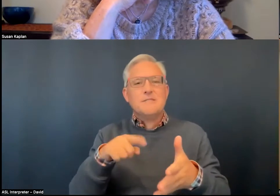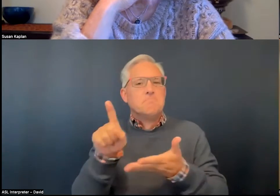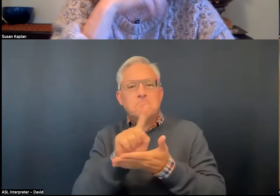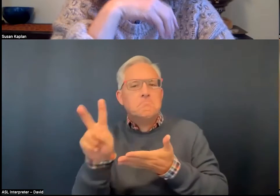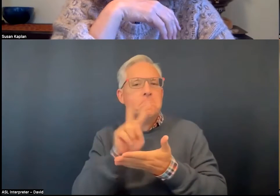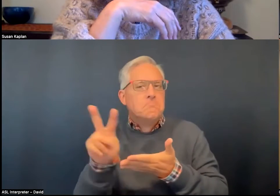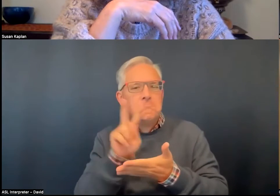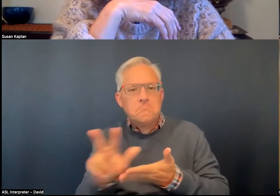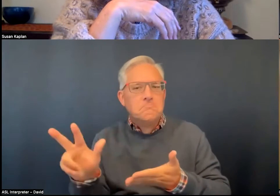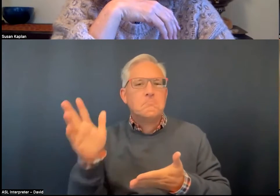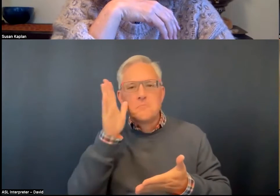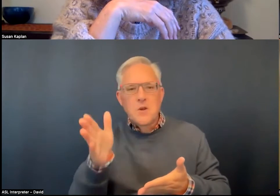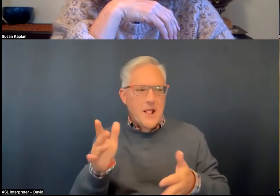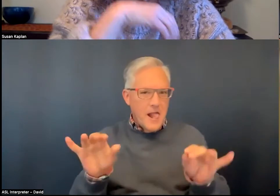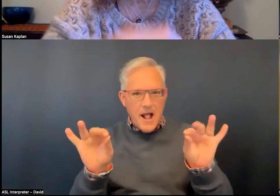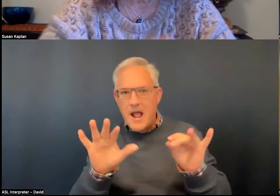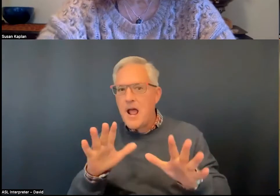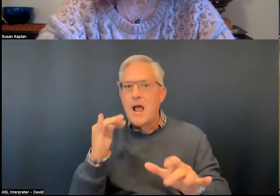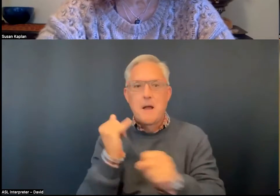will be hiring our new team,